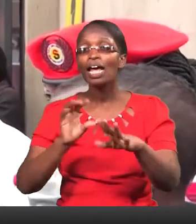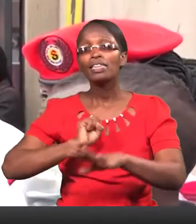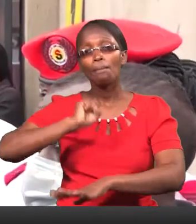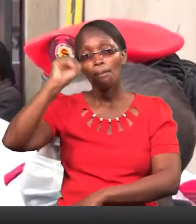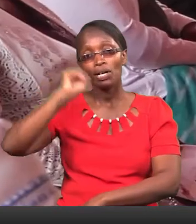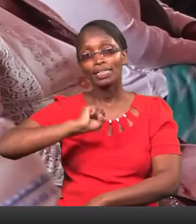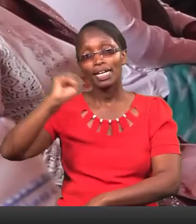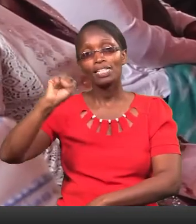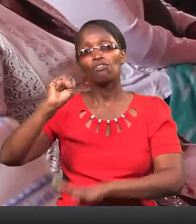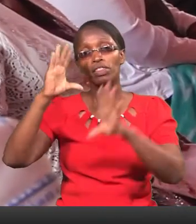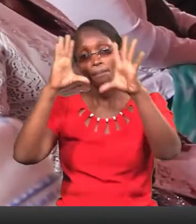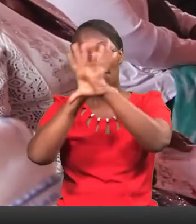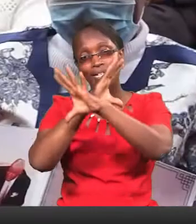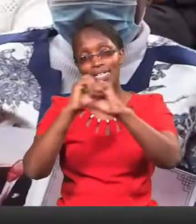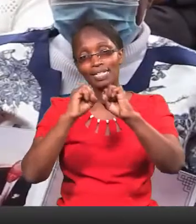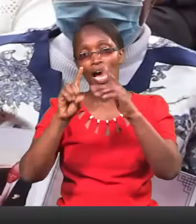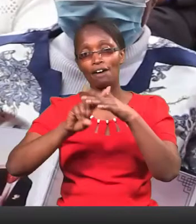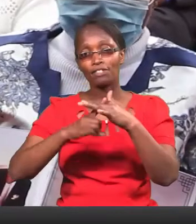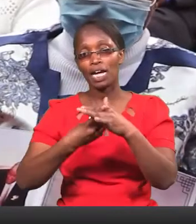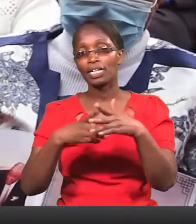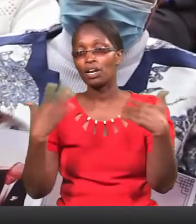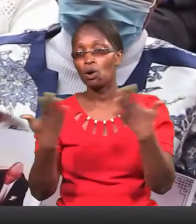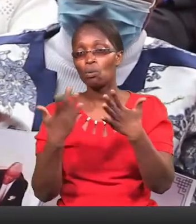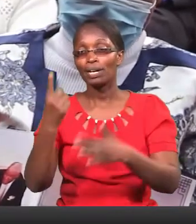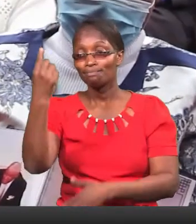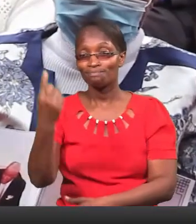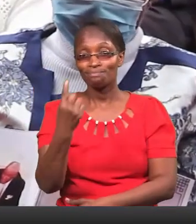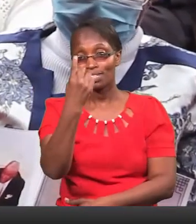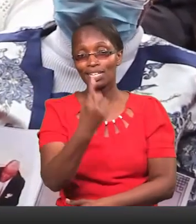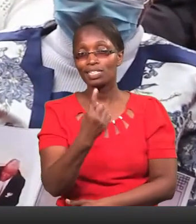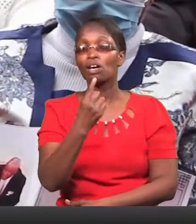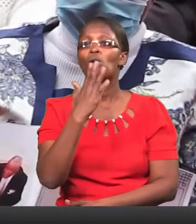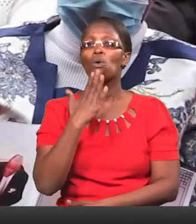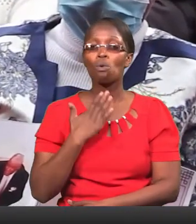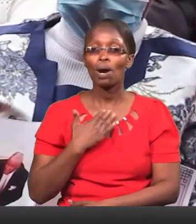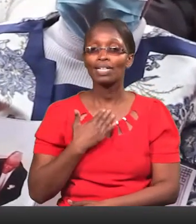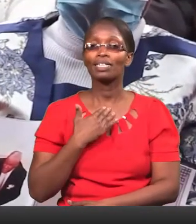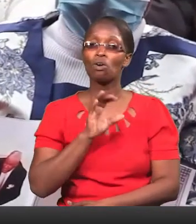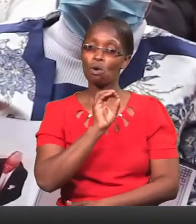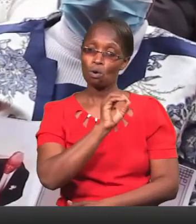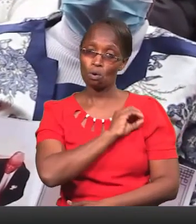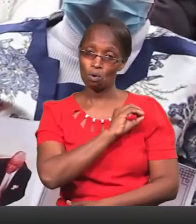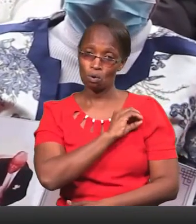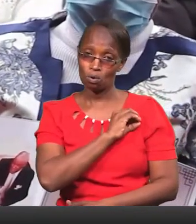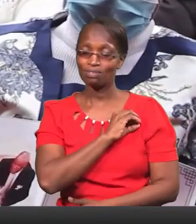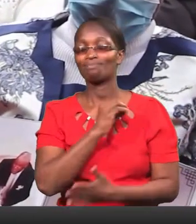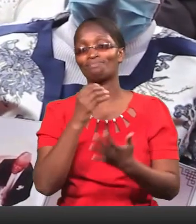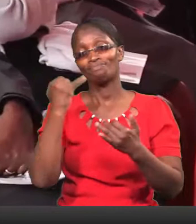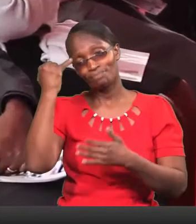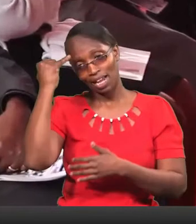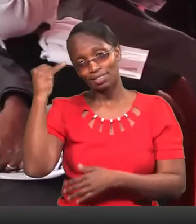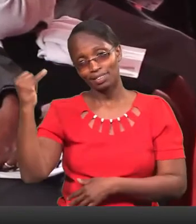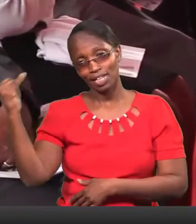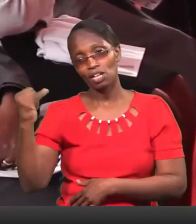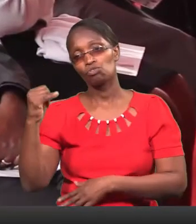Deputy President. Ni dhahiri kwamba siasa za urais mwangani zingali zimeshika kasi, huku kila mmoja akielekea kuvuta kwake